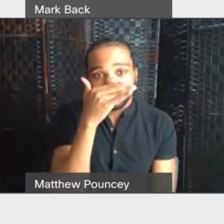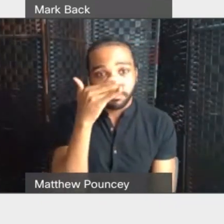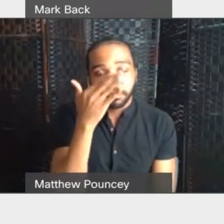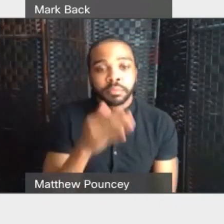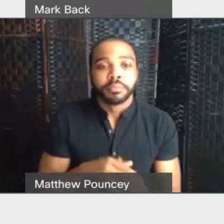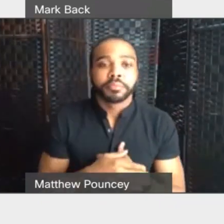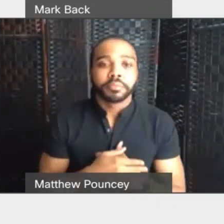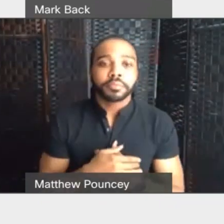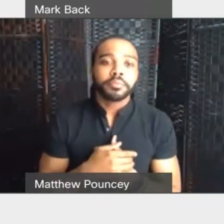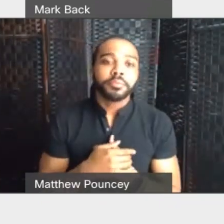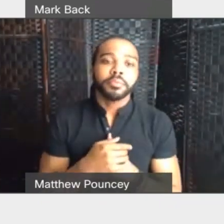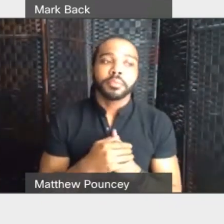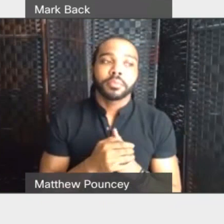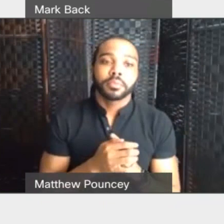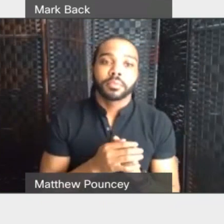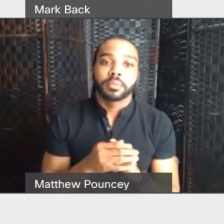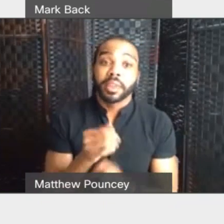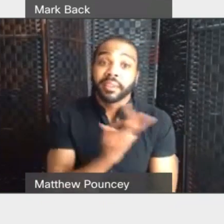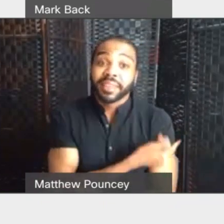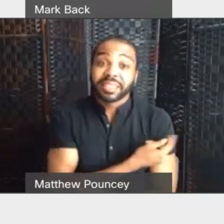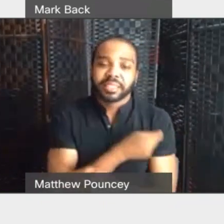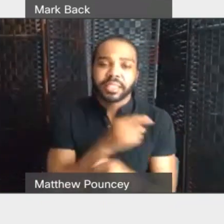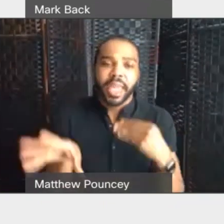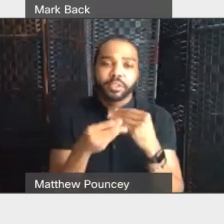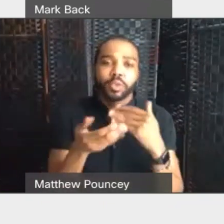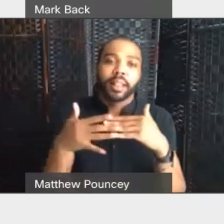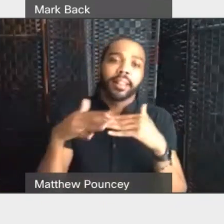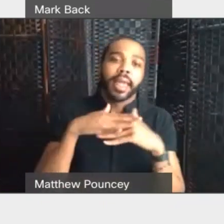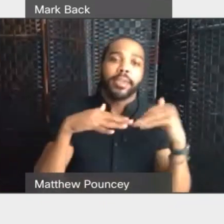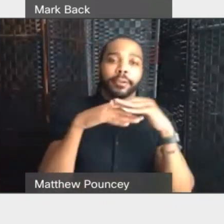It is an extra layer of protection for you.